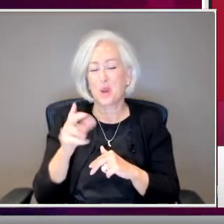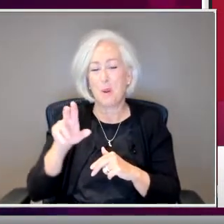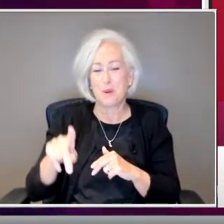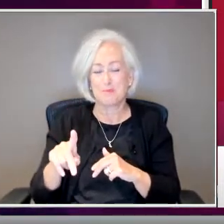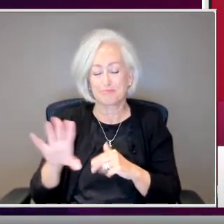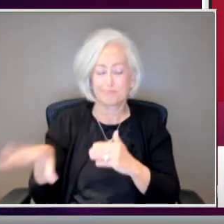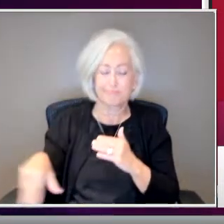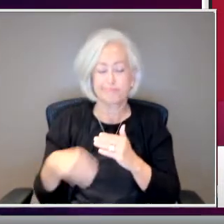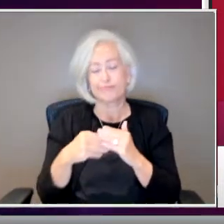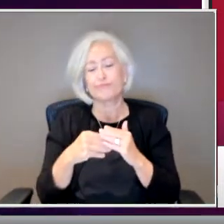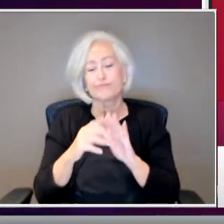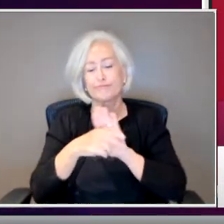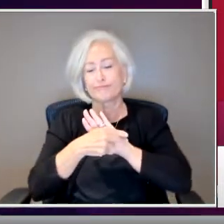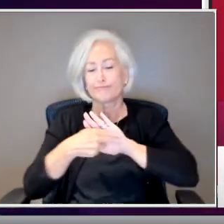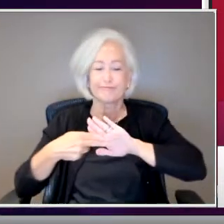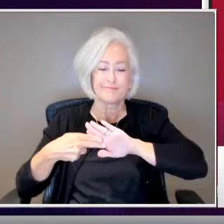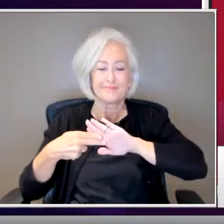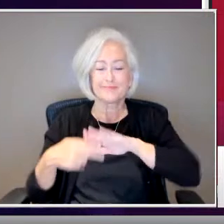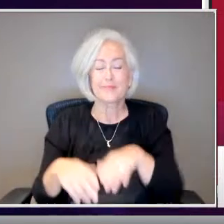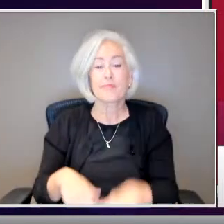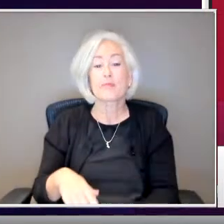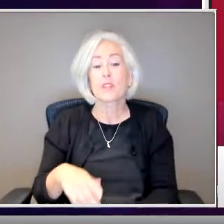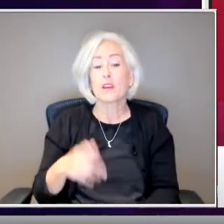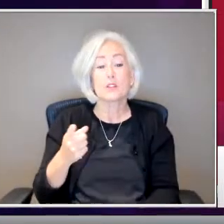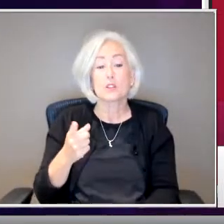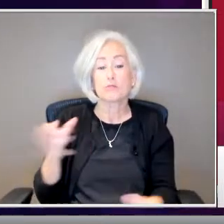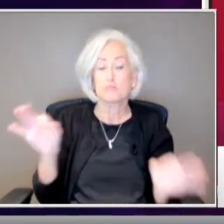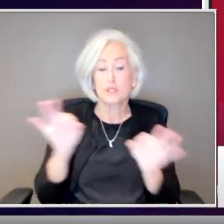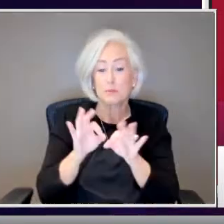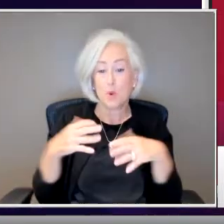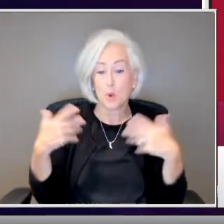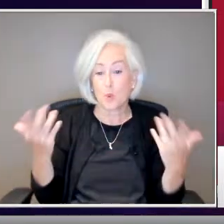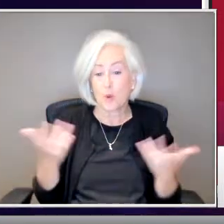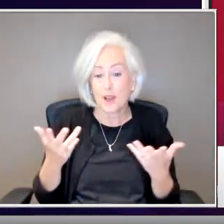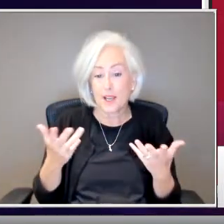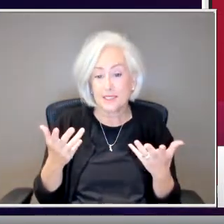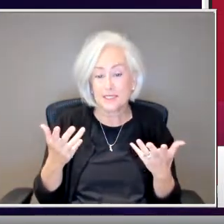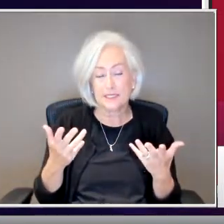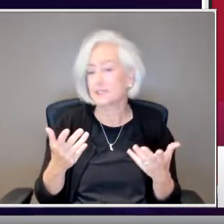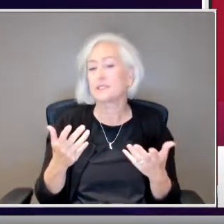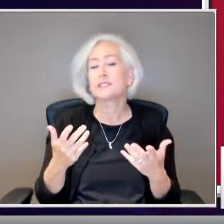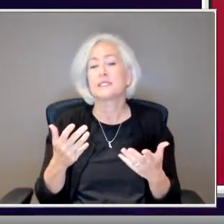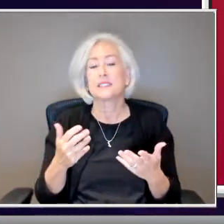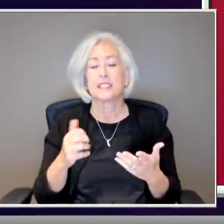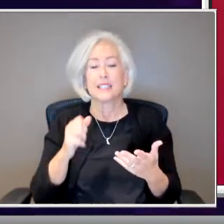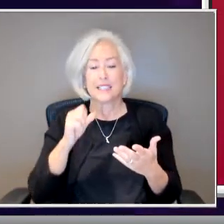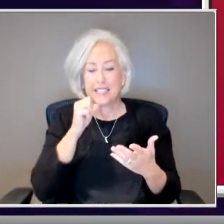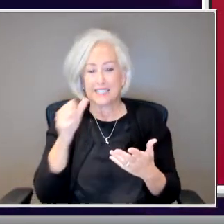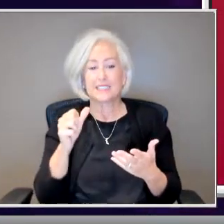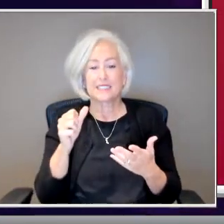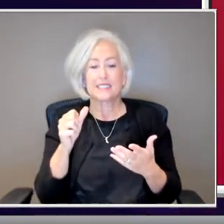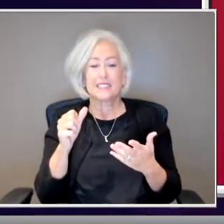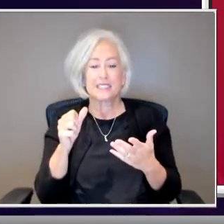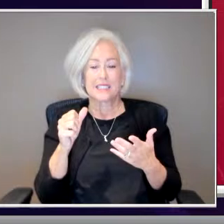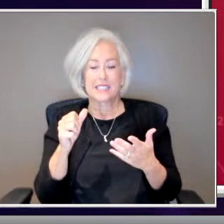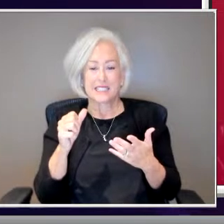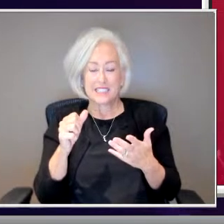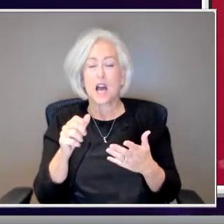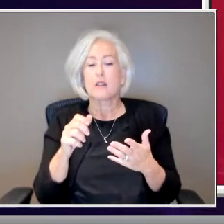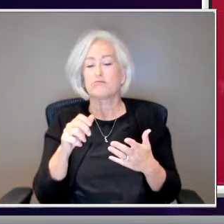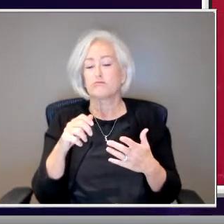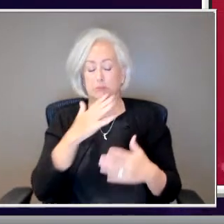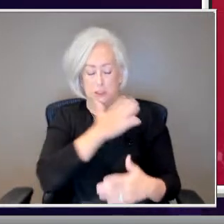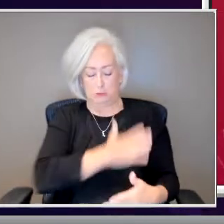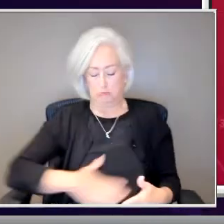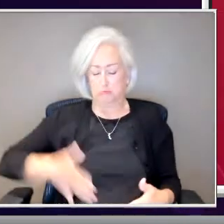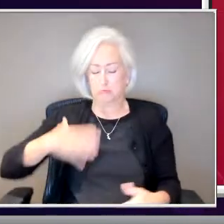So you can see the main thing to look at, the shadow. And I didn't really have this labeled as the heart, but there's a shadow. That's a chest X-ray, and a